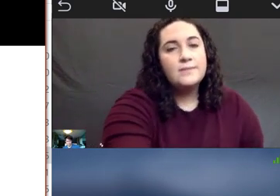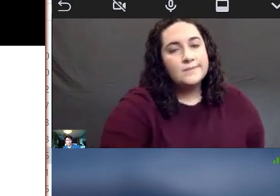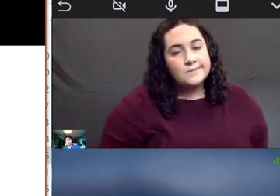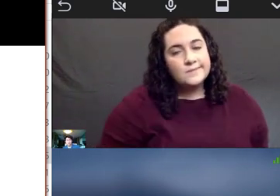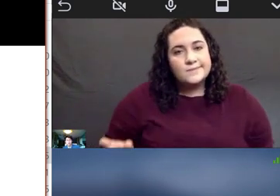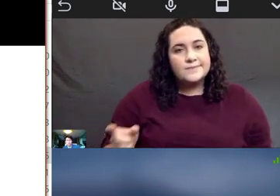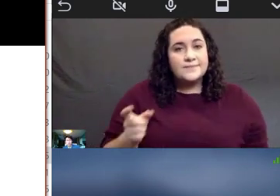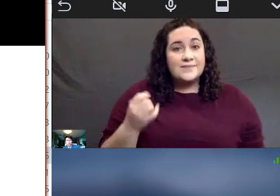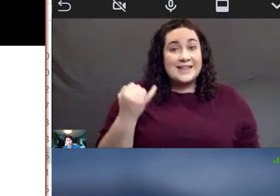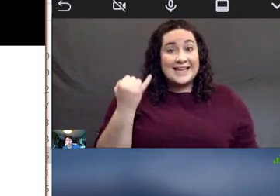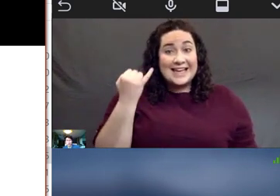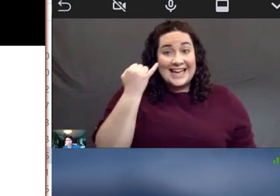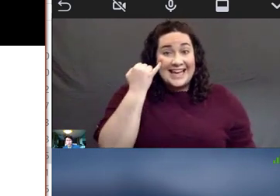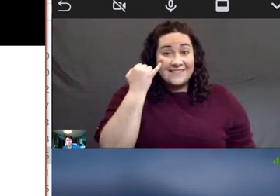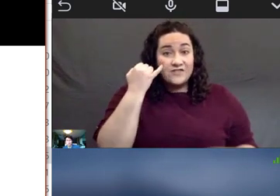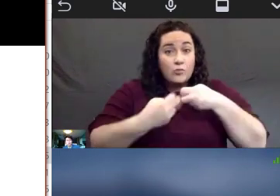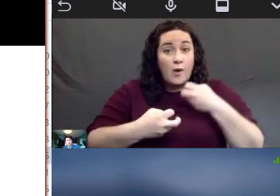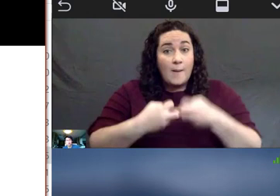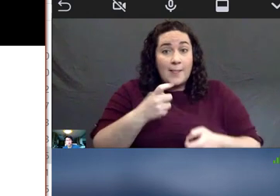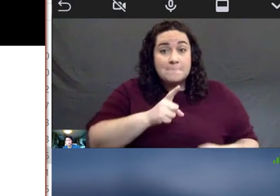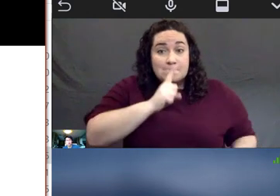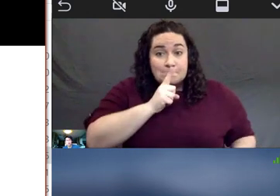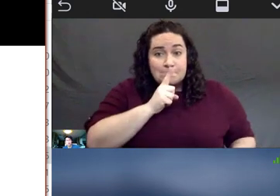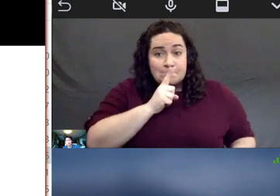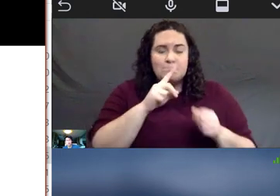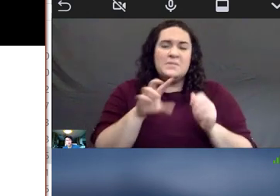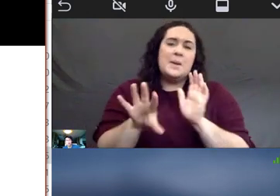told, pick smooth.